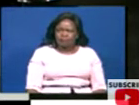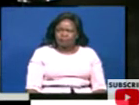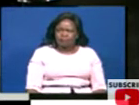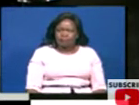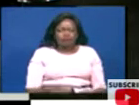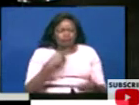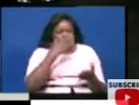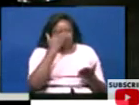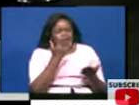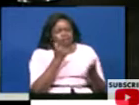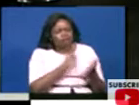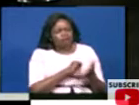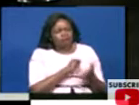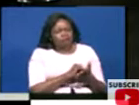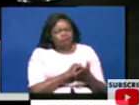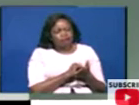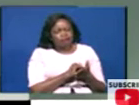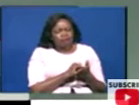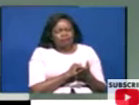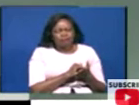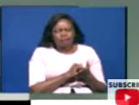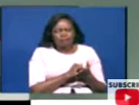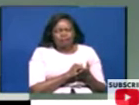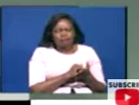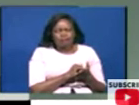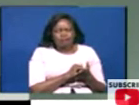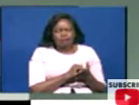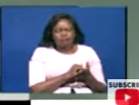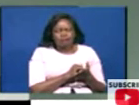why it actually appears that, you know, the fact that